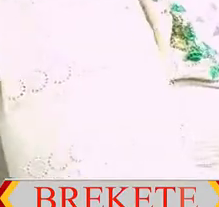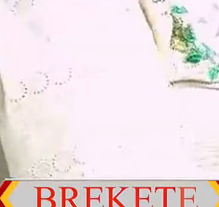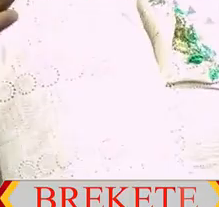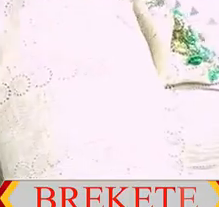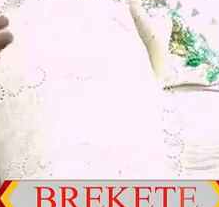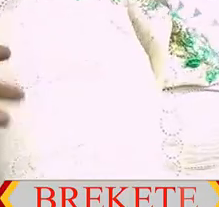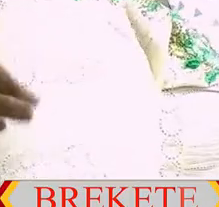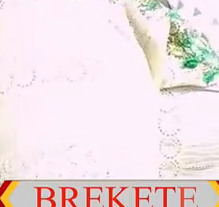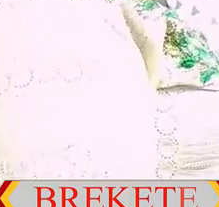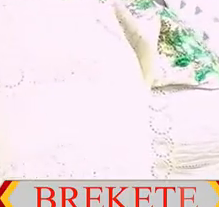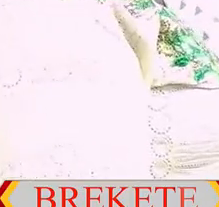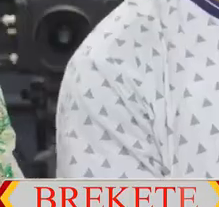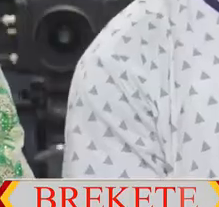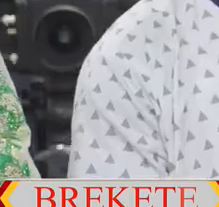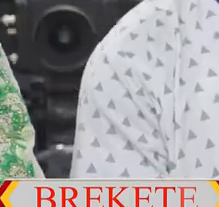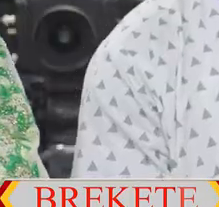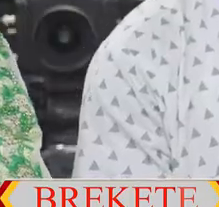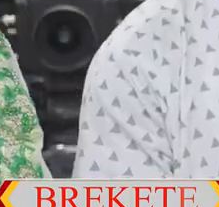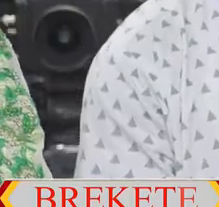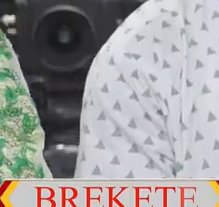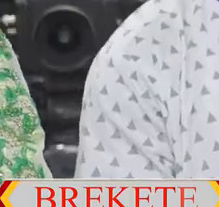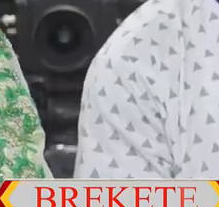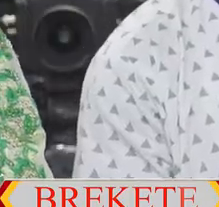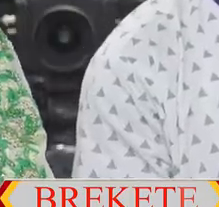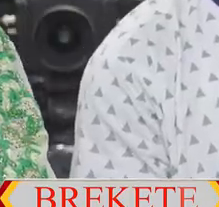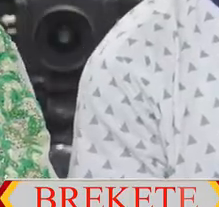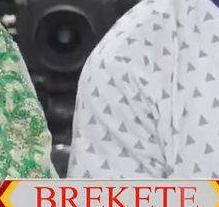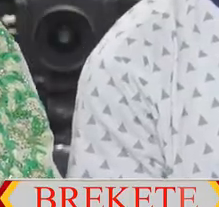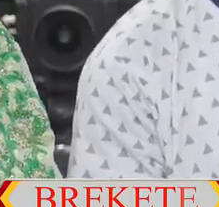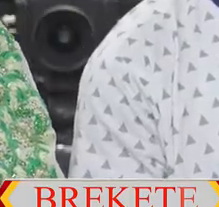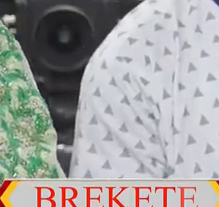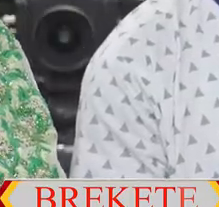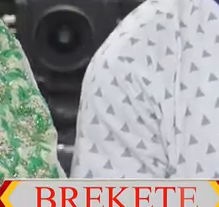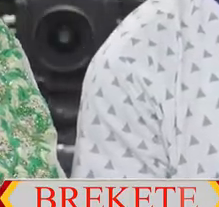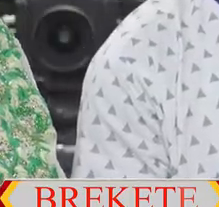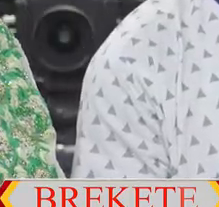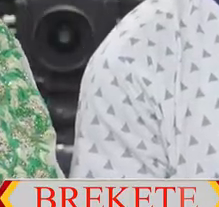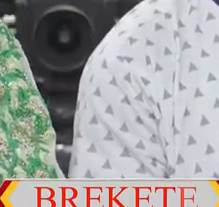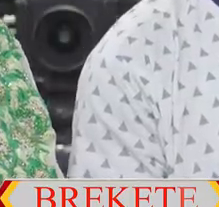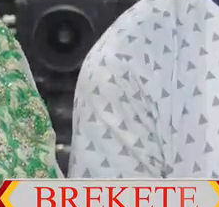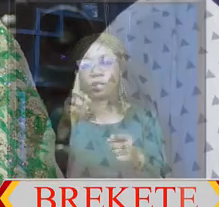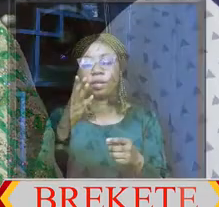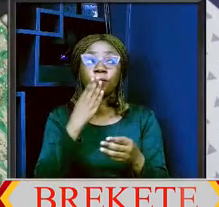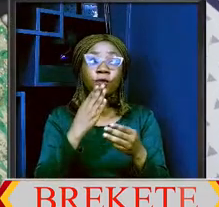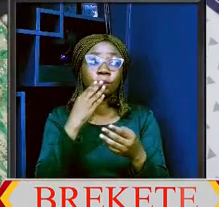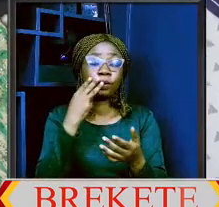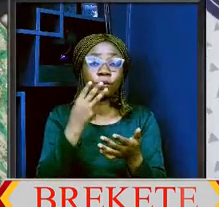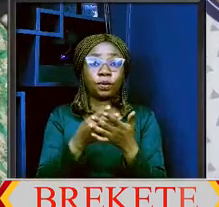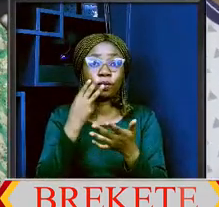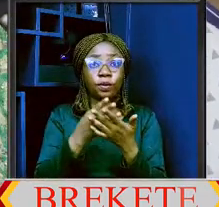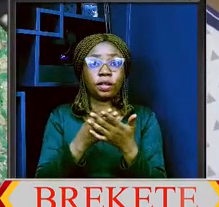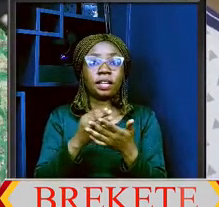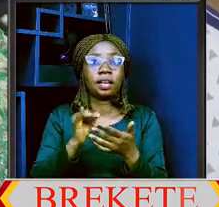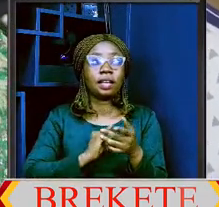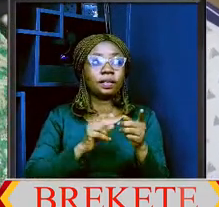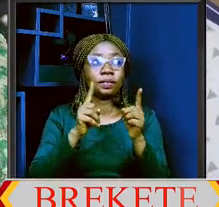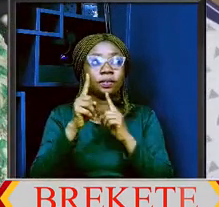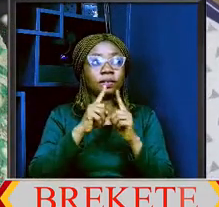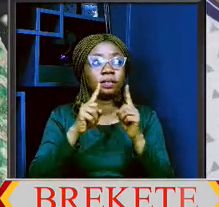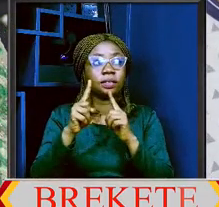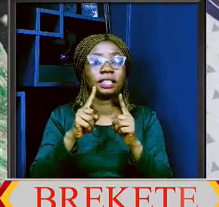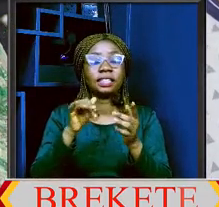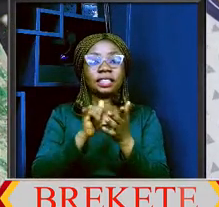you finally before we go the always Treet me well well I've been to take and